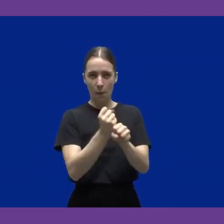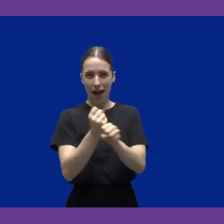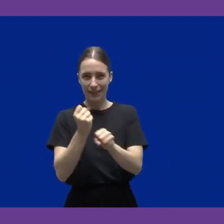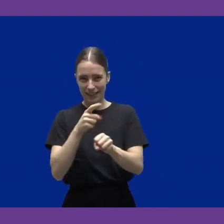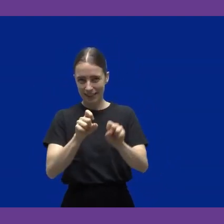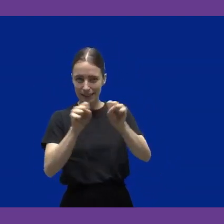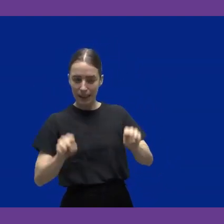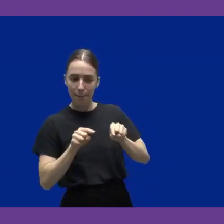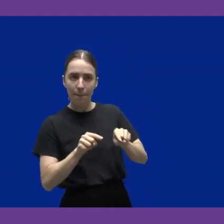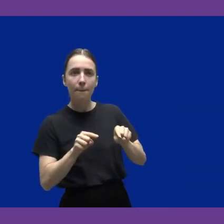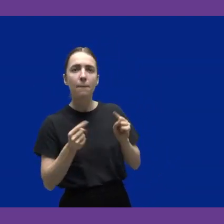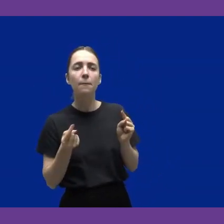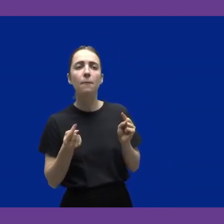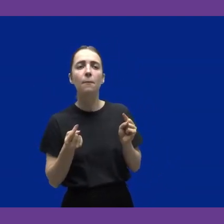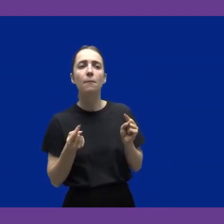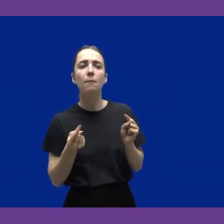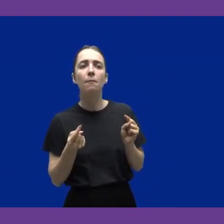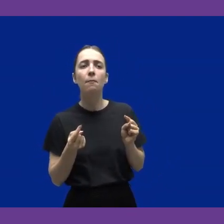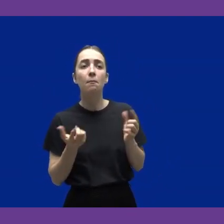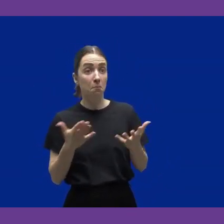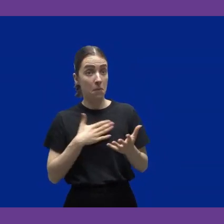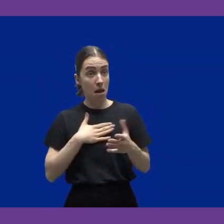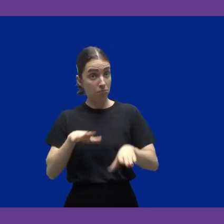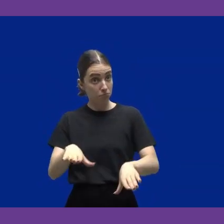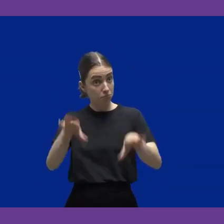We also have a question about